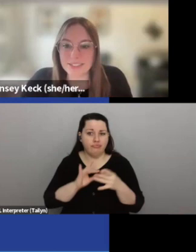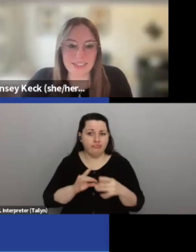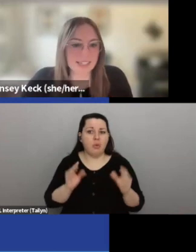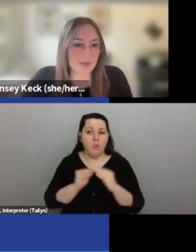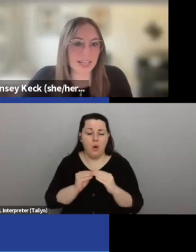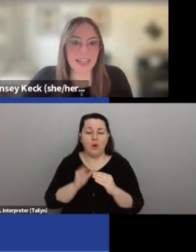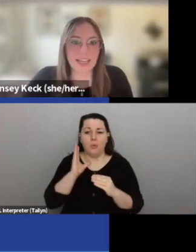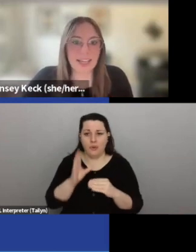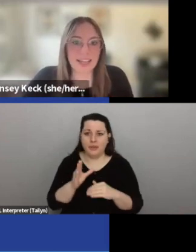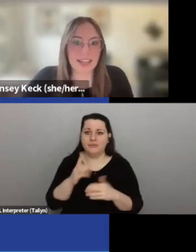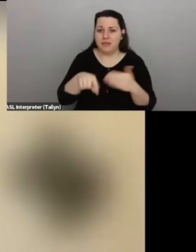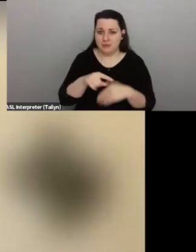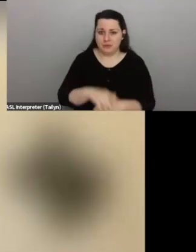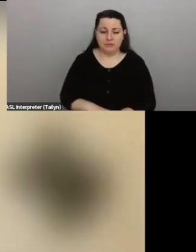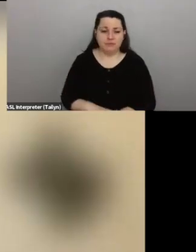in person next week.